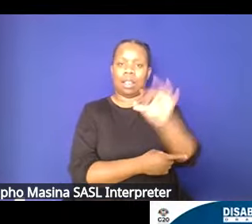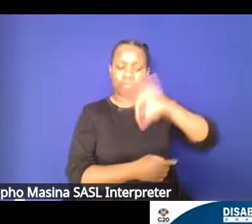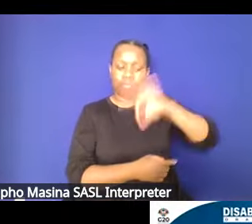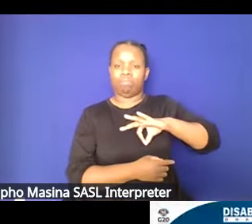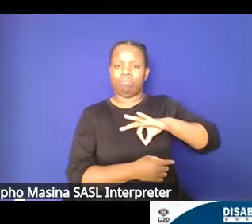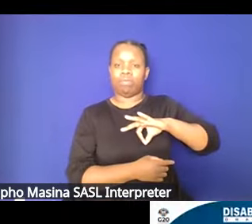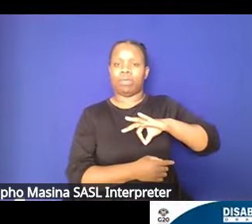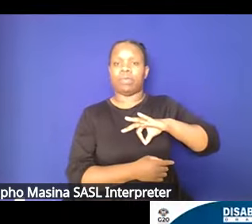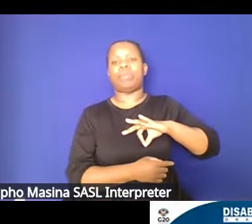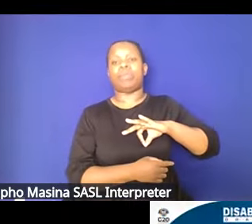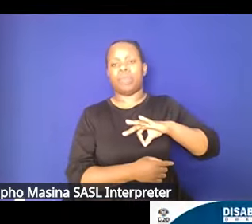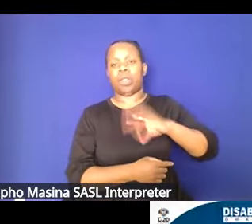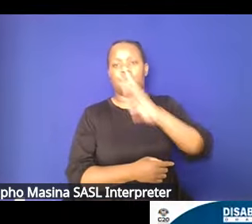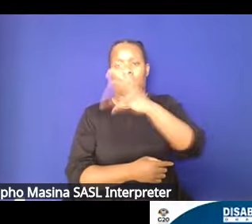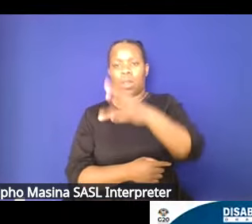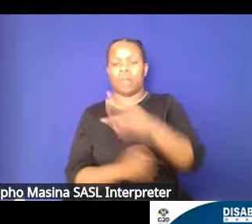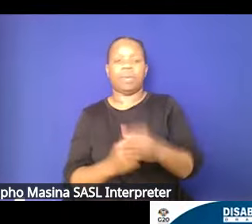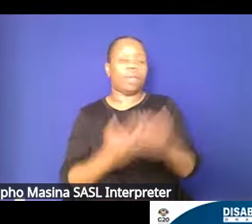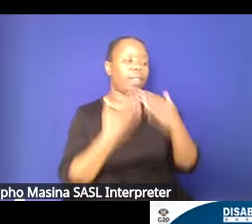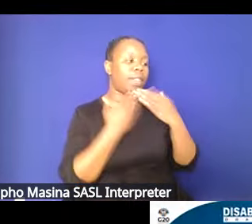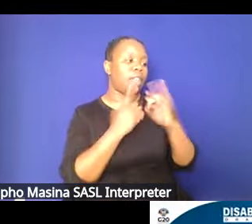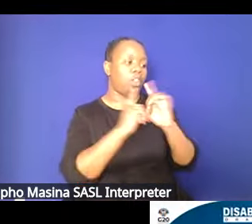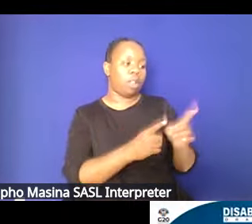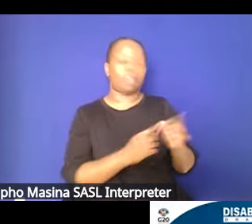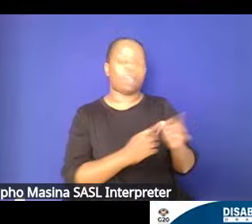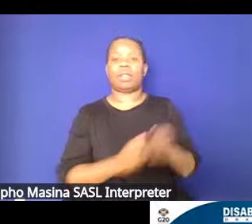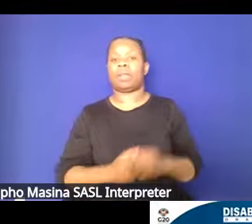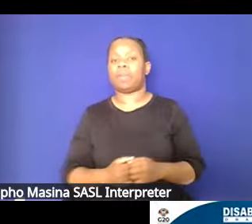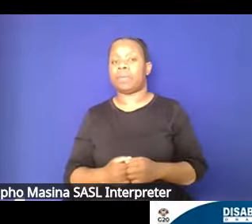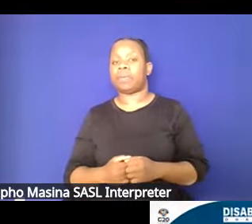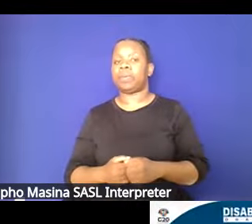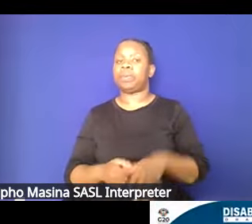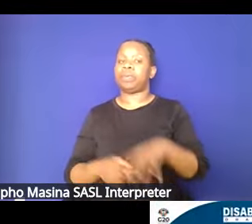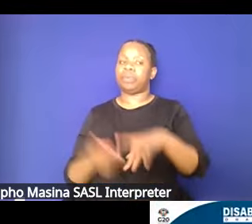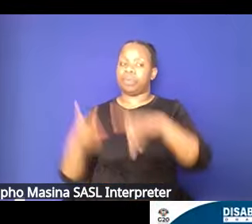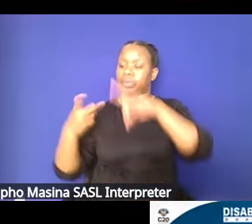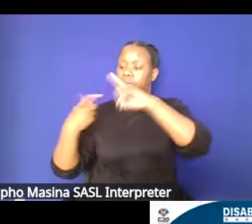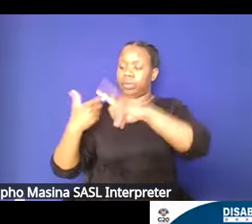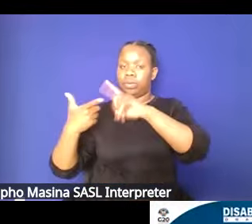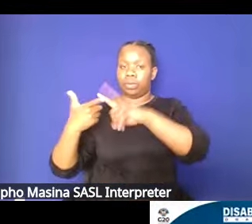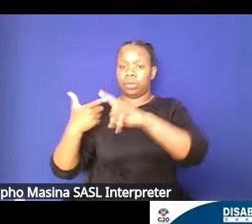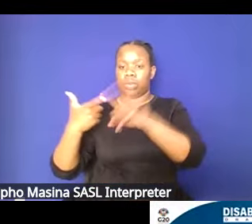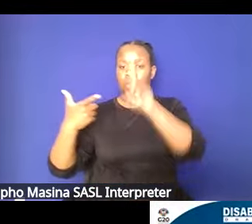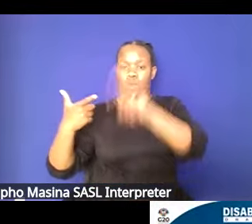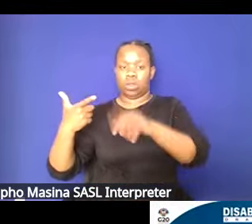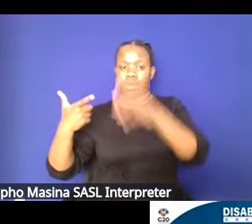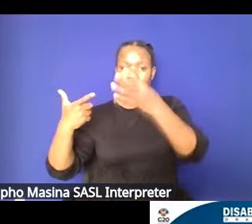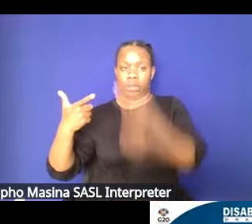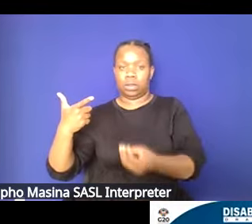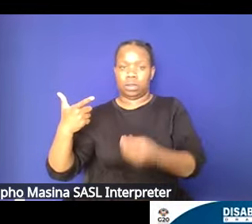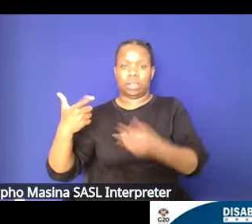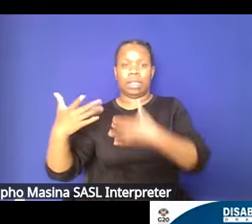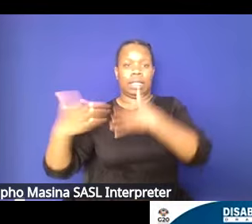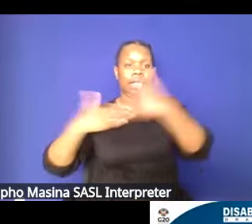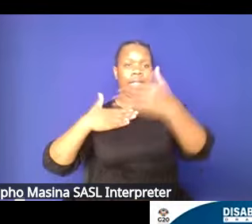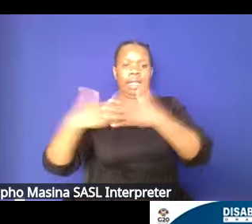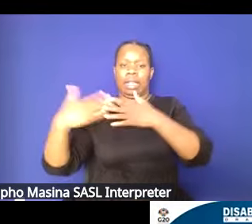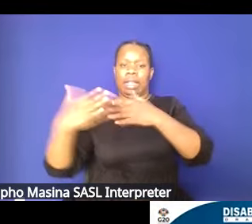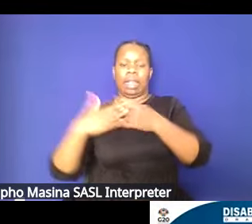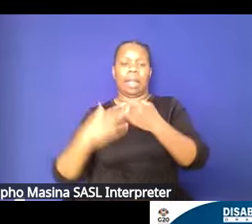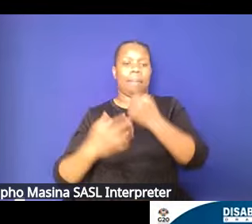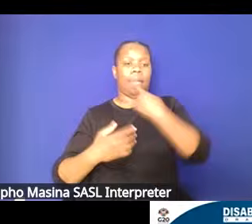your answer. The second question that we have highlighted here is the following. Are there any medical